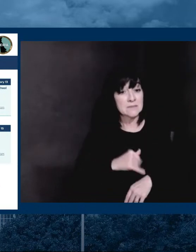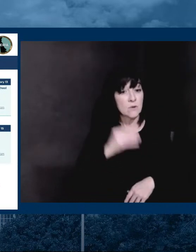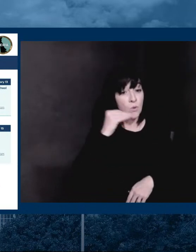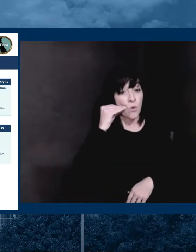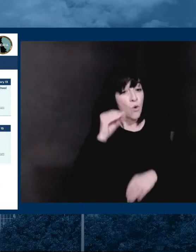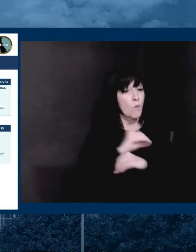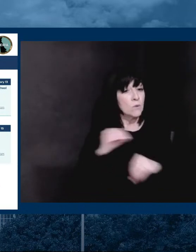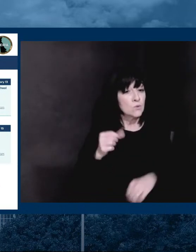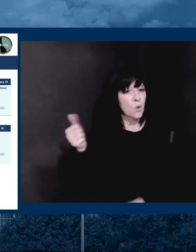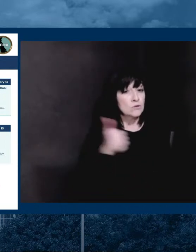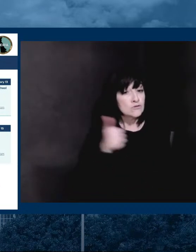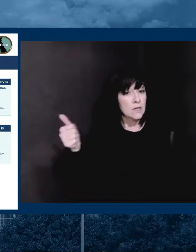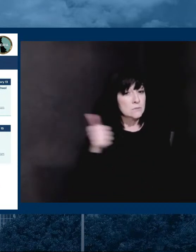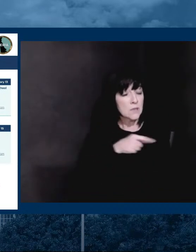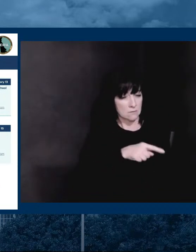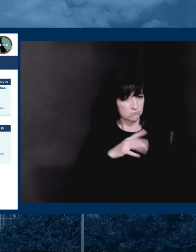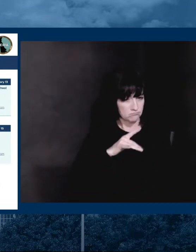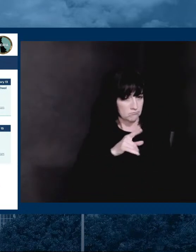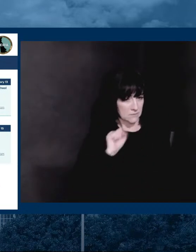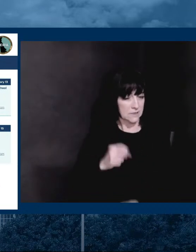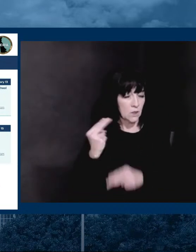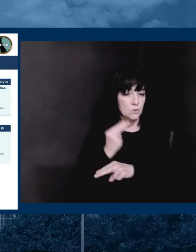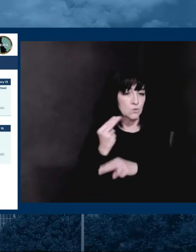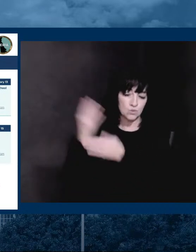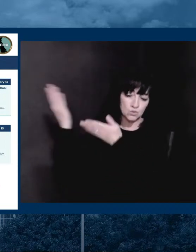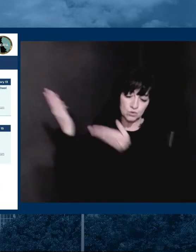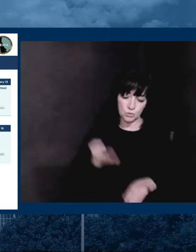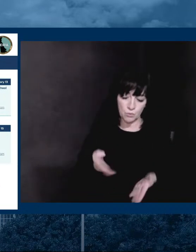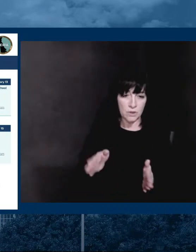increases in. Then we saw a little decrease the last few weeks, but